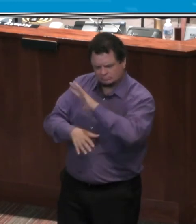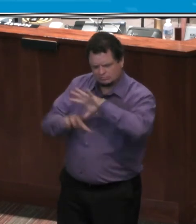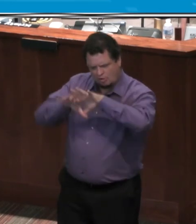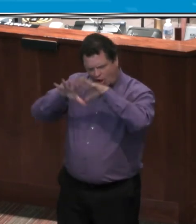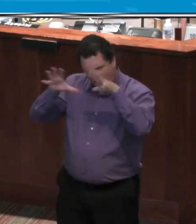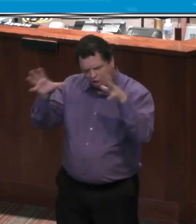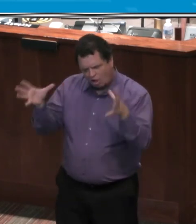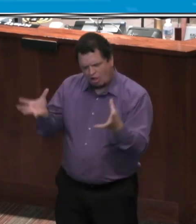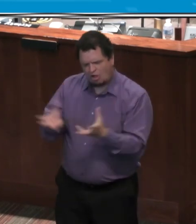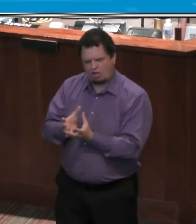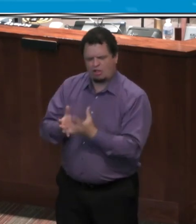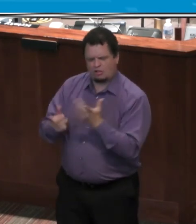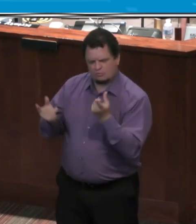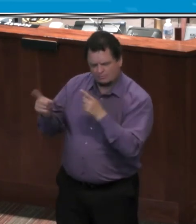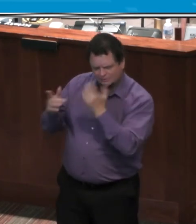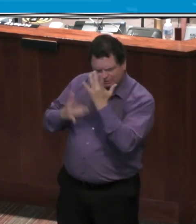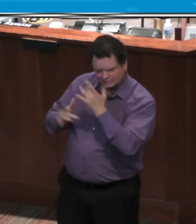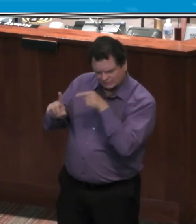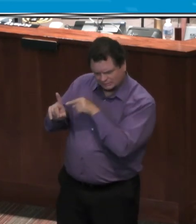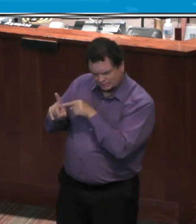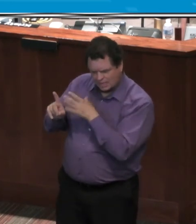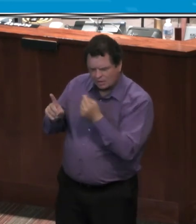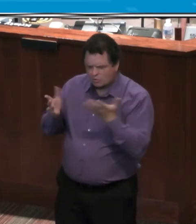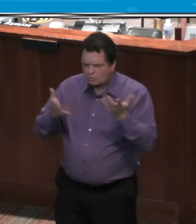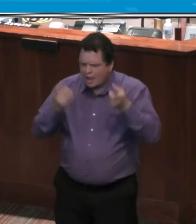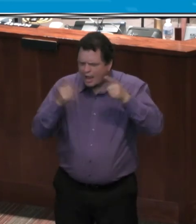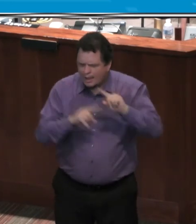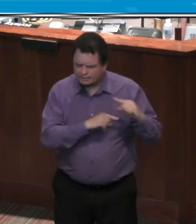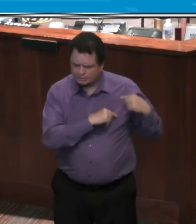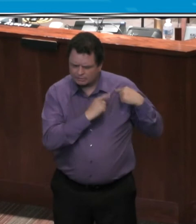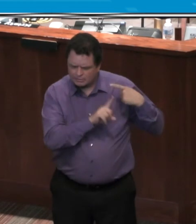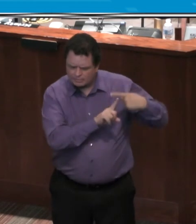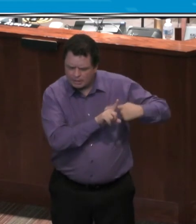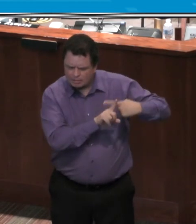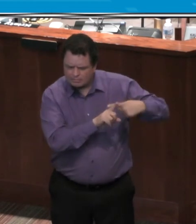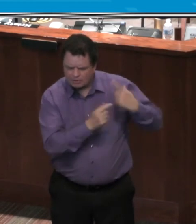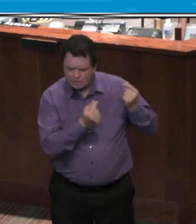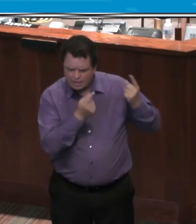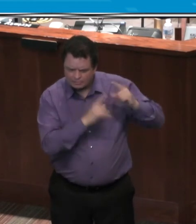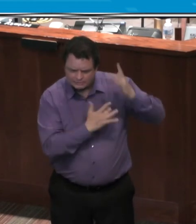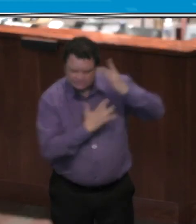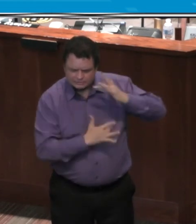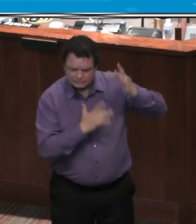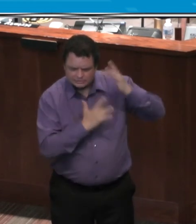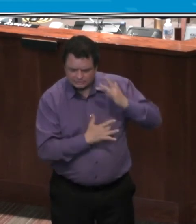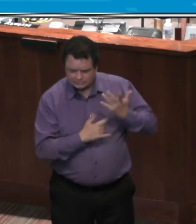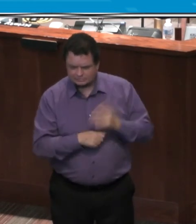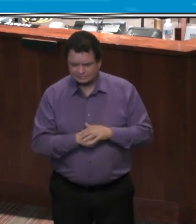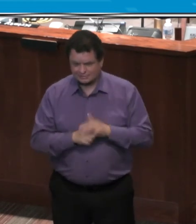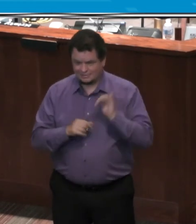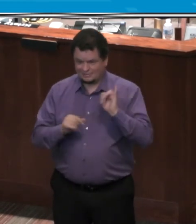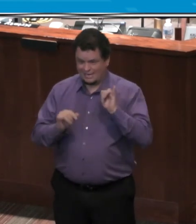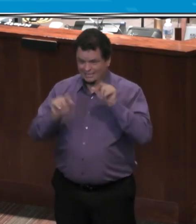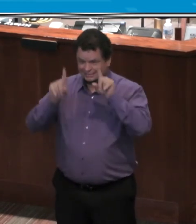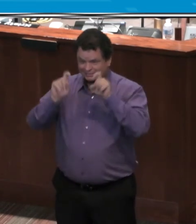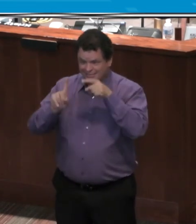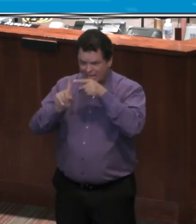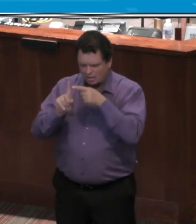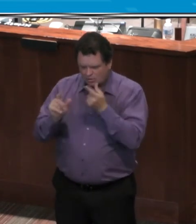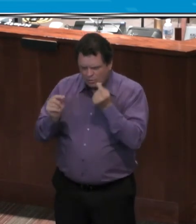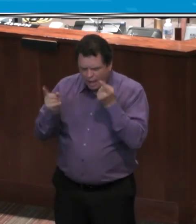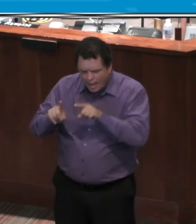last month. First of all, to talk a little bit about some of the targeted testing that occurred for part of